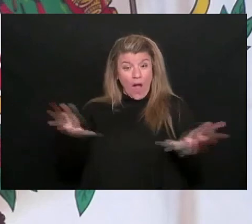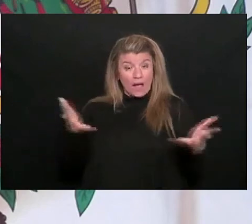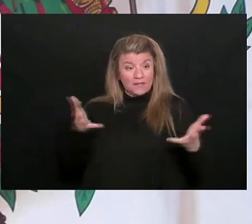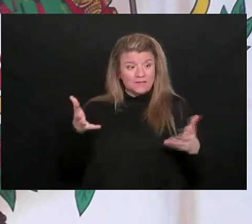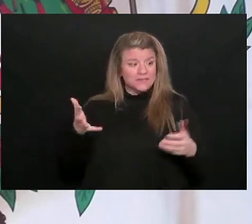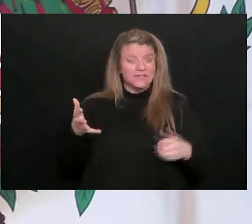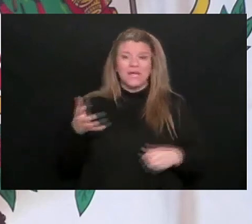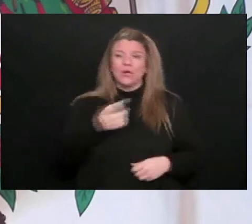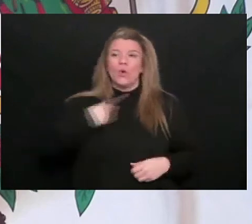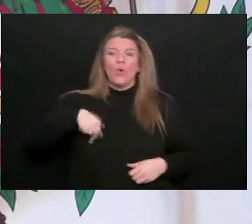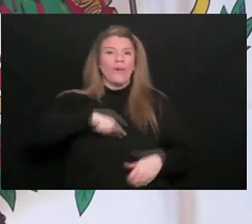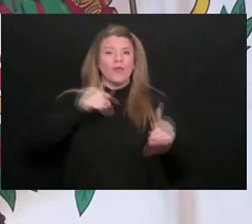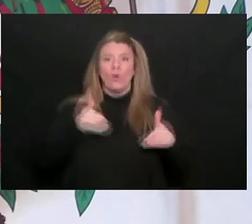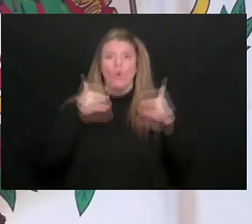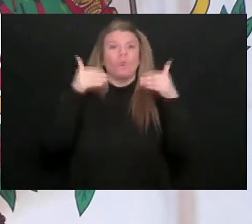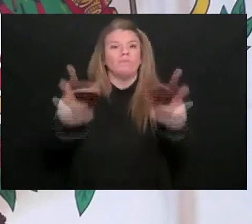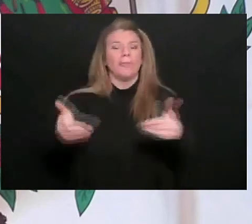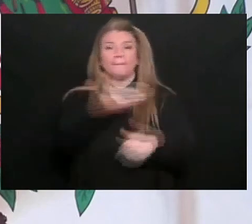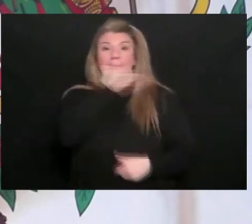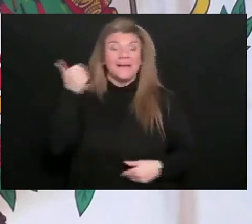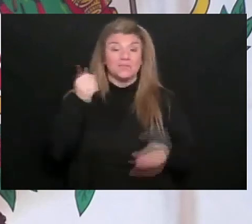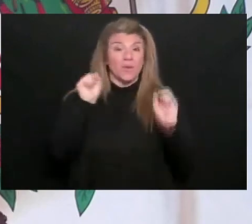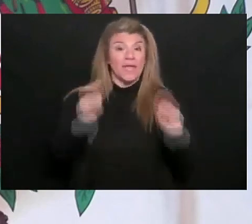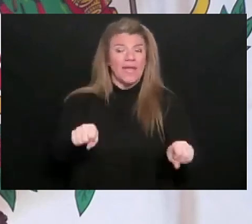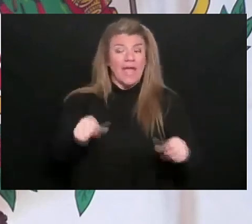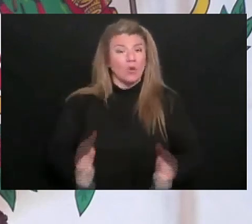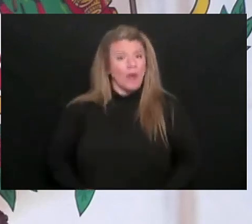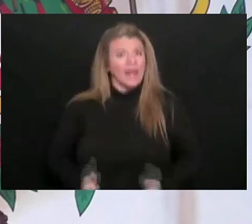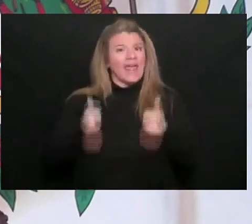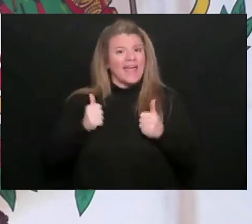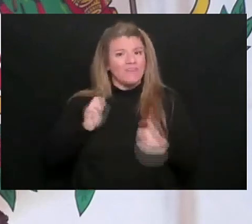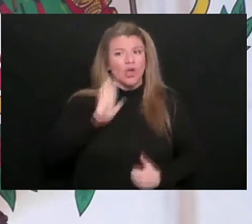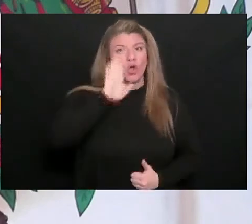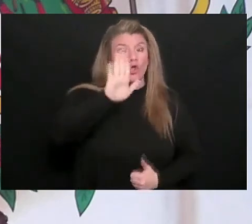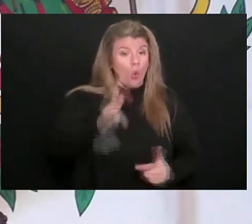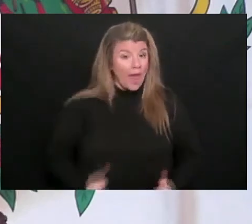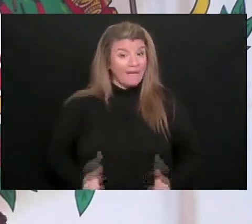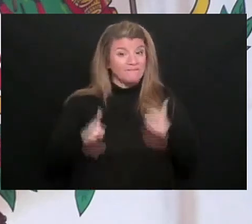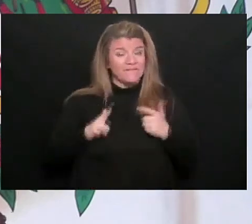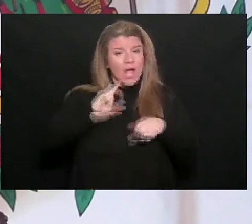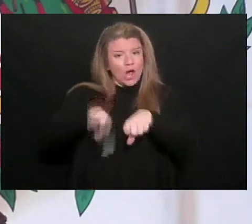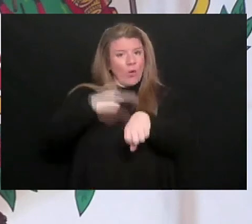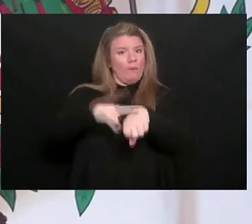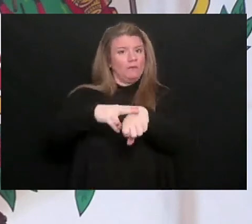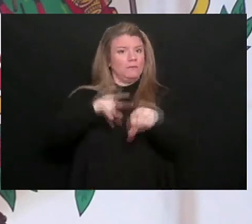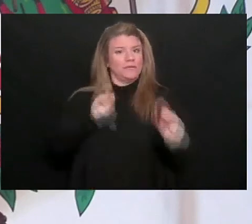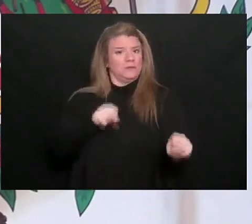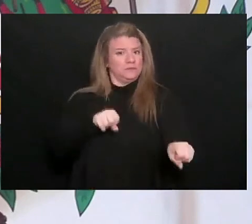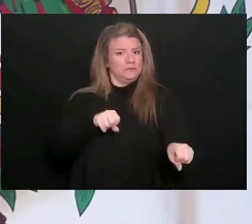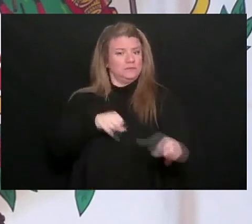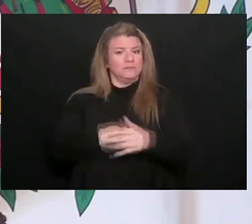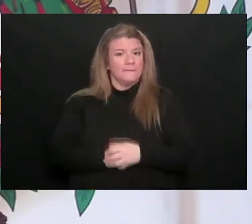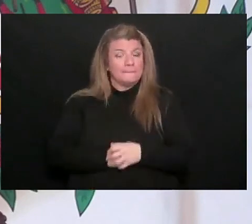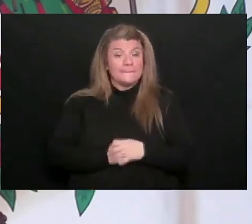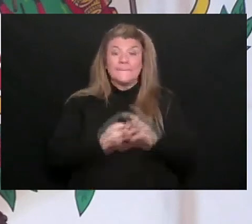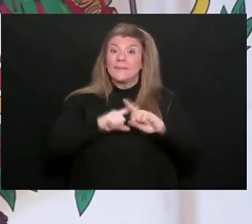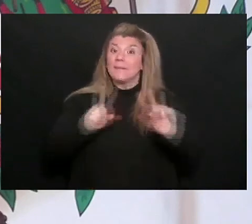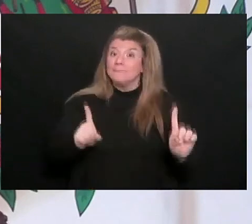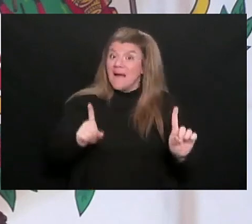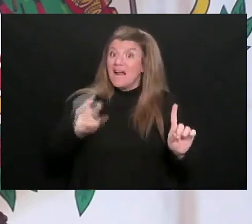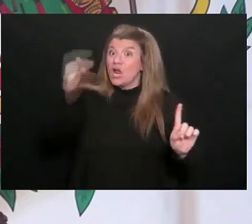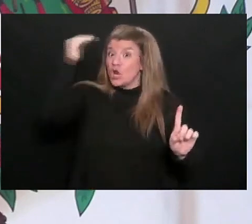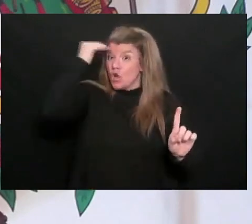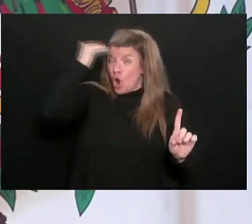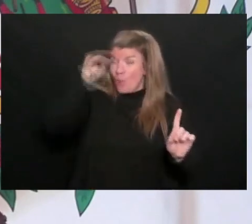on as best we possibly can to live our lives as normal as we can possibly do. But with that,